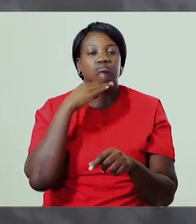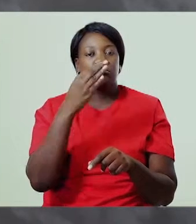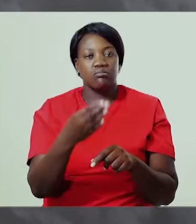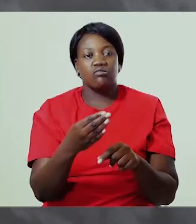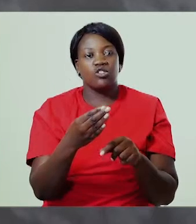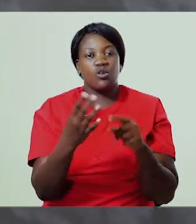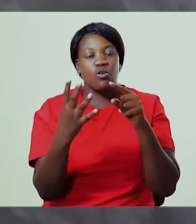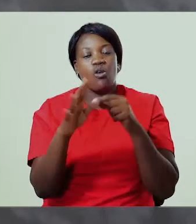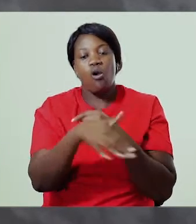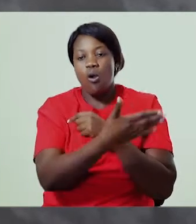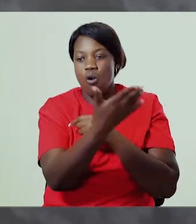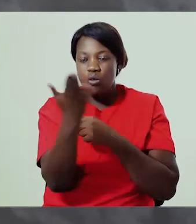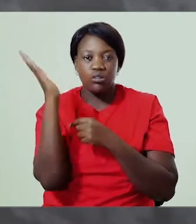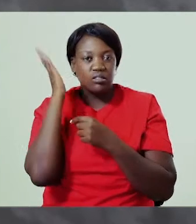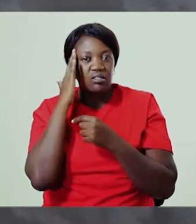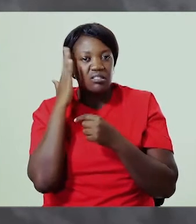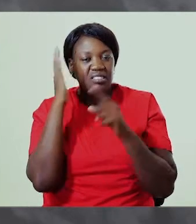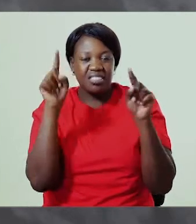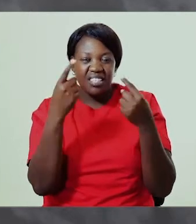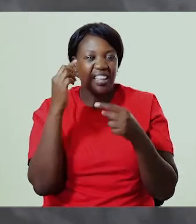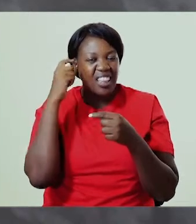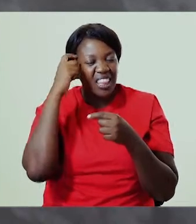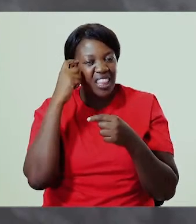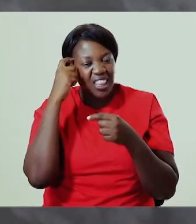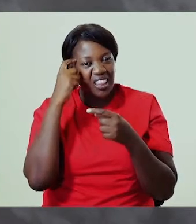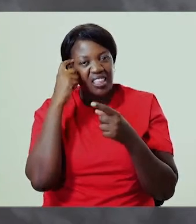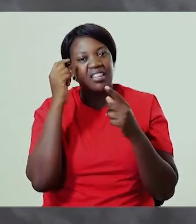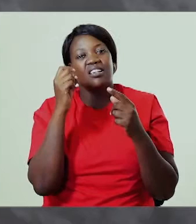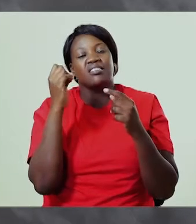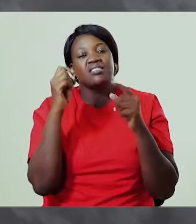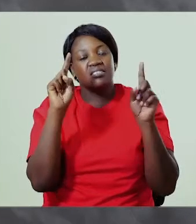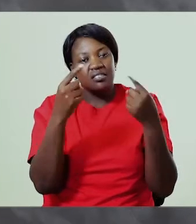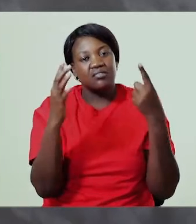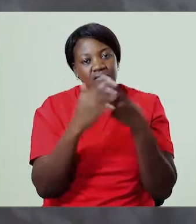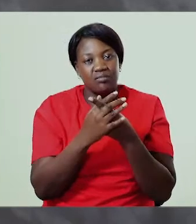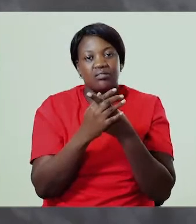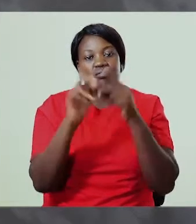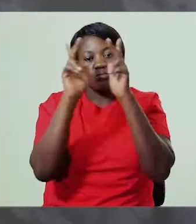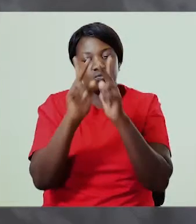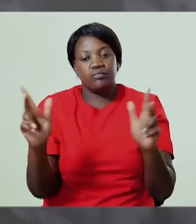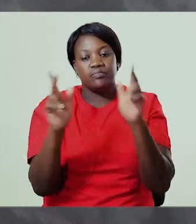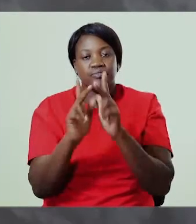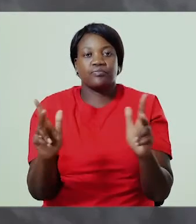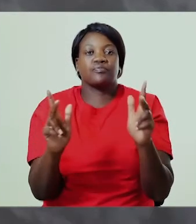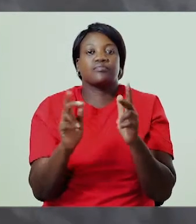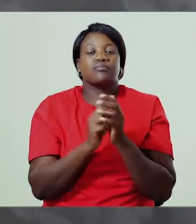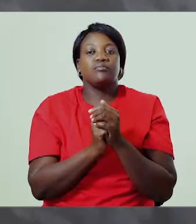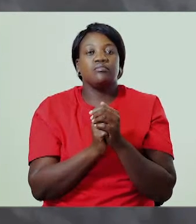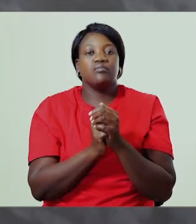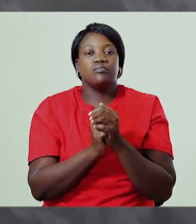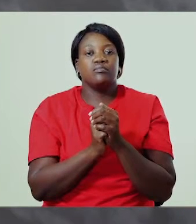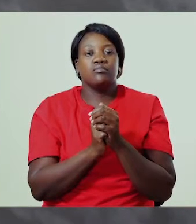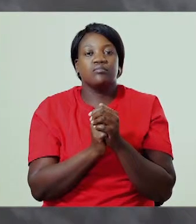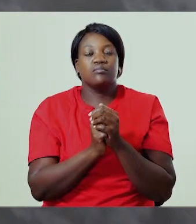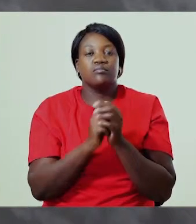an all-knowing author who knows all the thoughts, motives, and actions of the characters in the story.